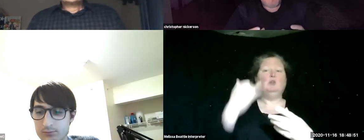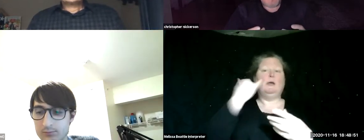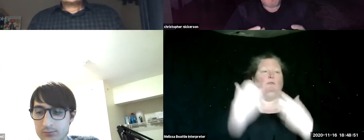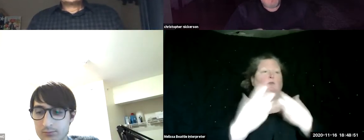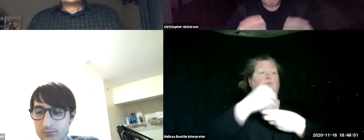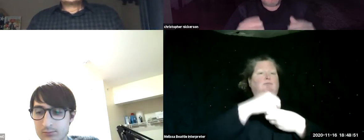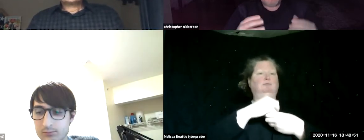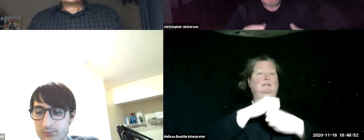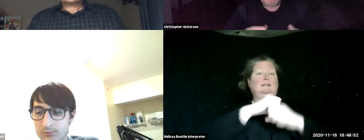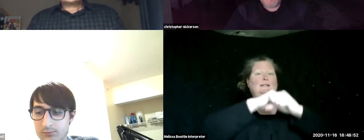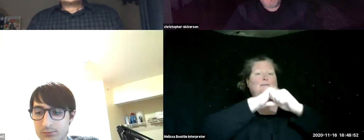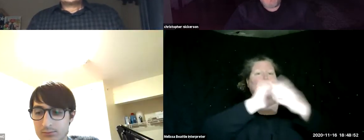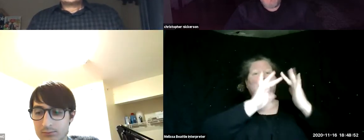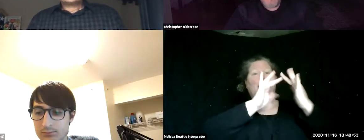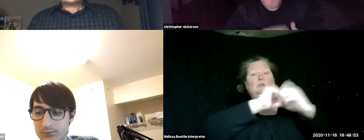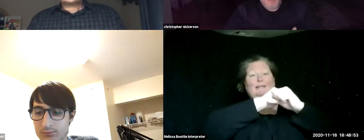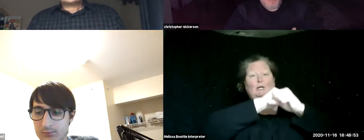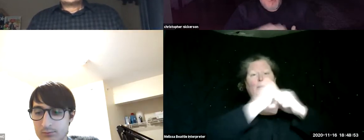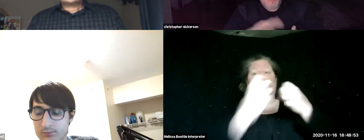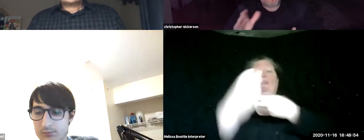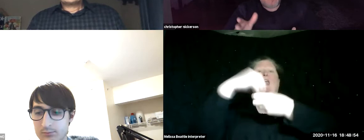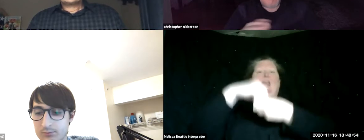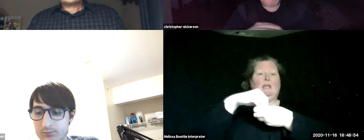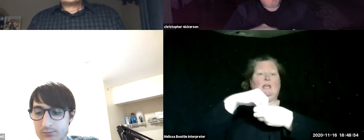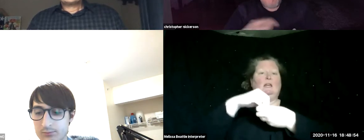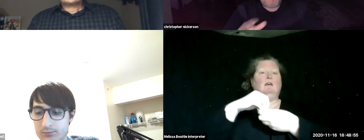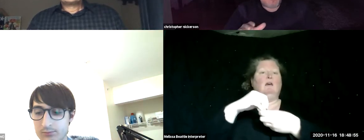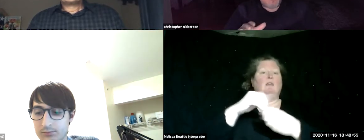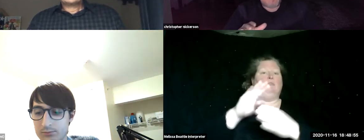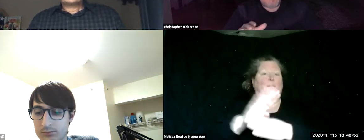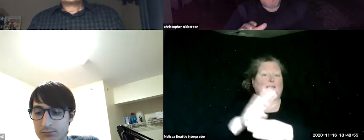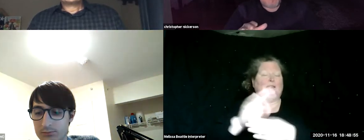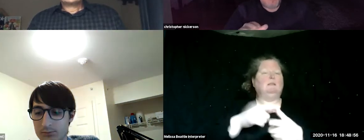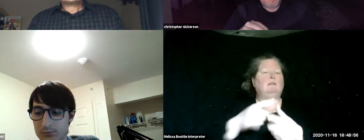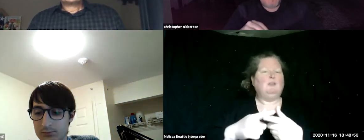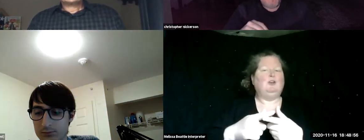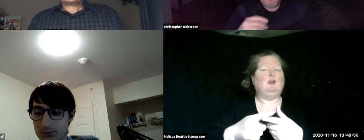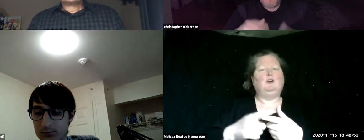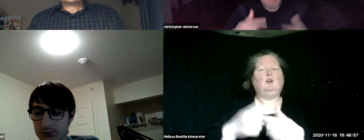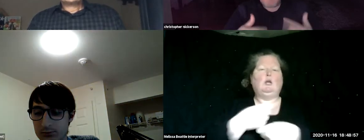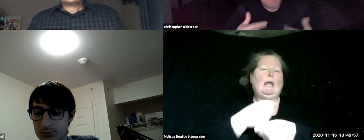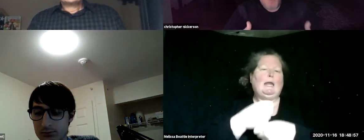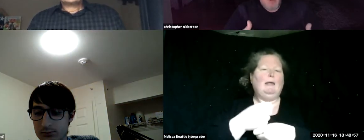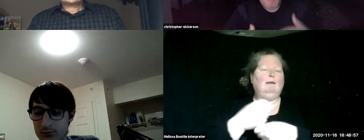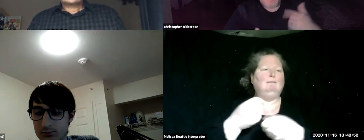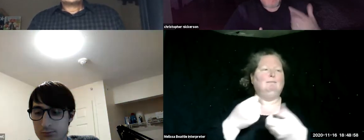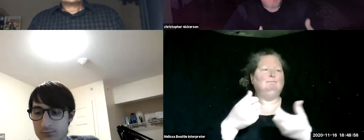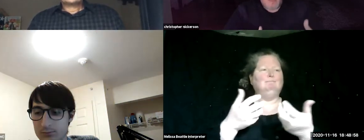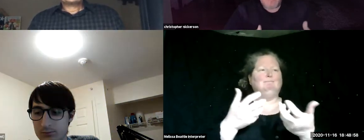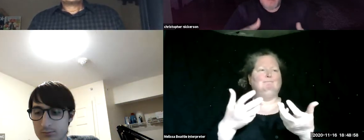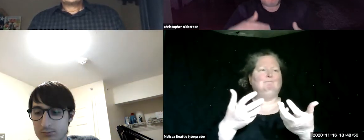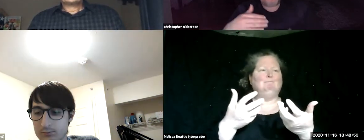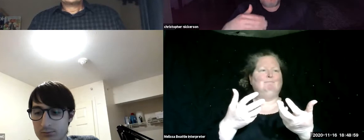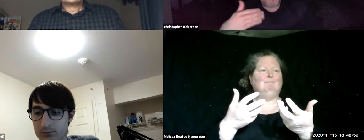of the business, you start to see that you're creating that frictionless surface, right? Like we don't have to worry about as